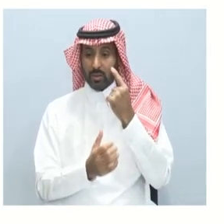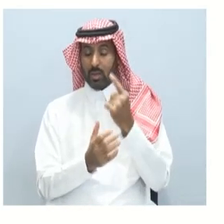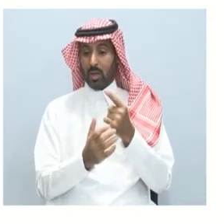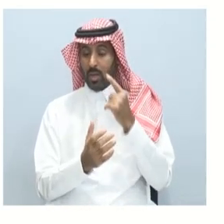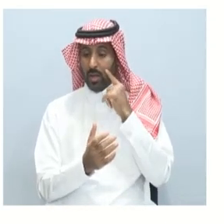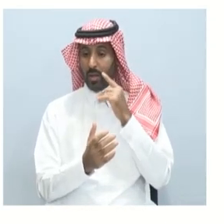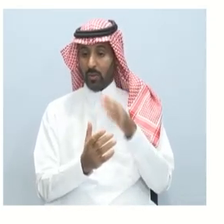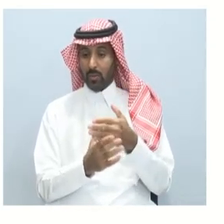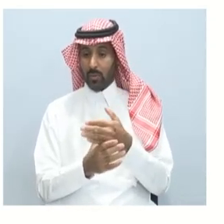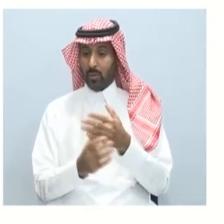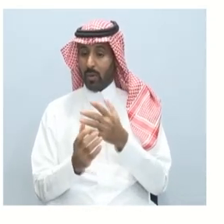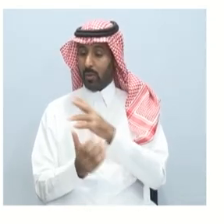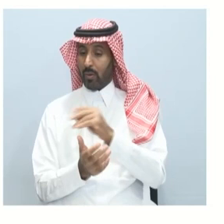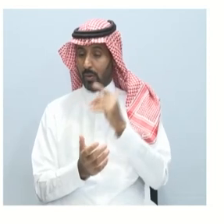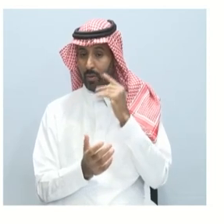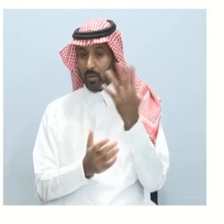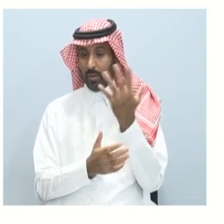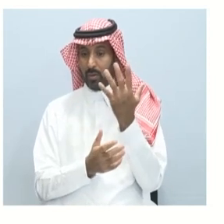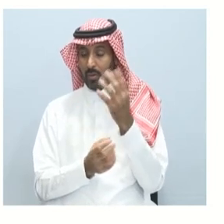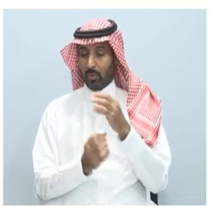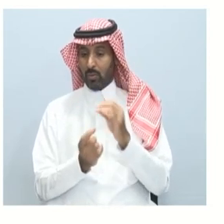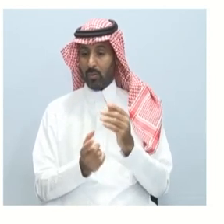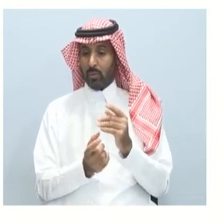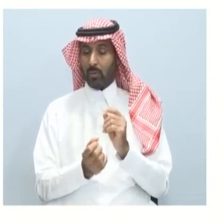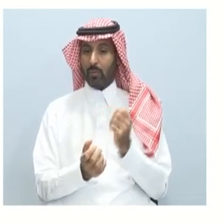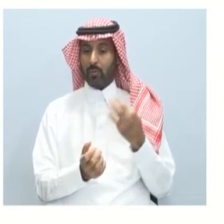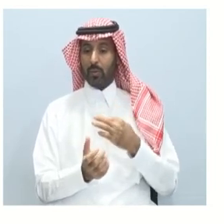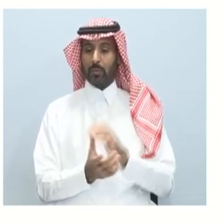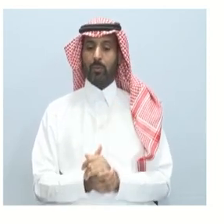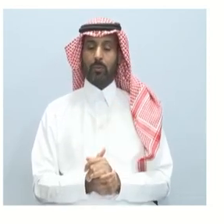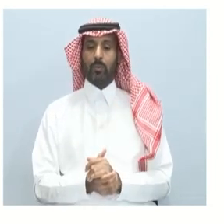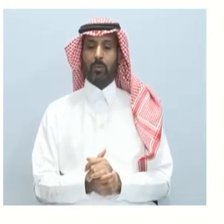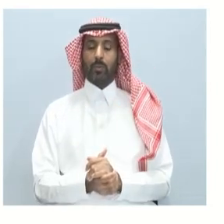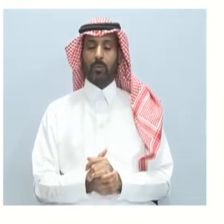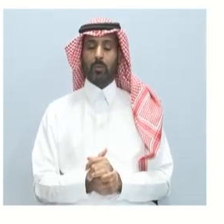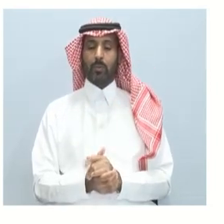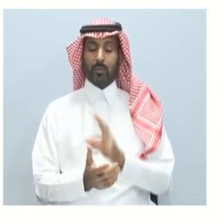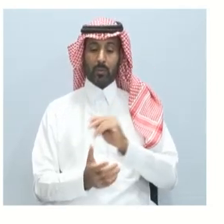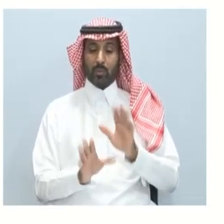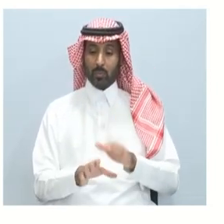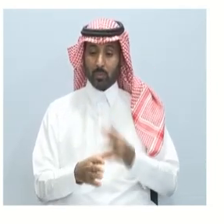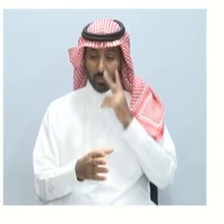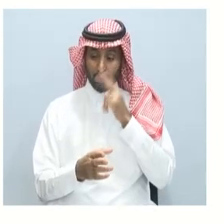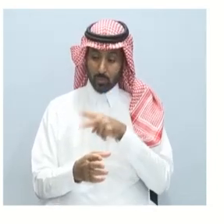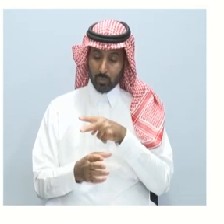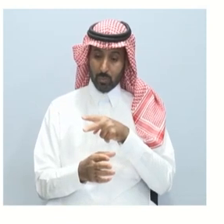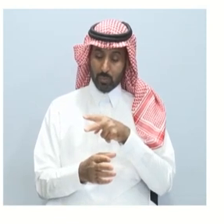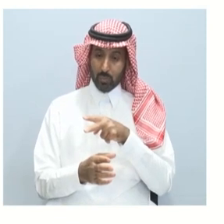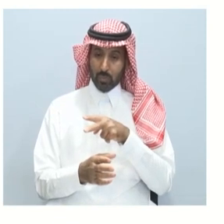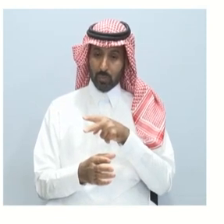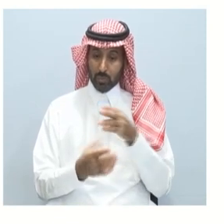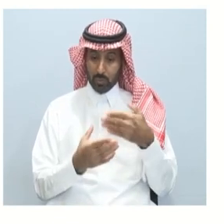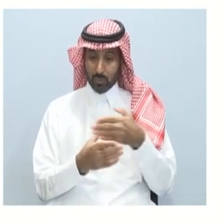the deadly tentacles of an anemone has a clear advantage. Most predators stay away, so the